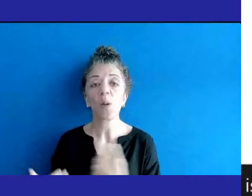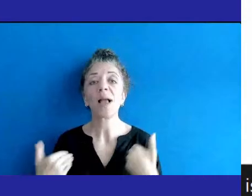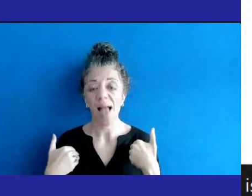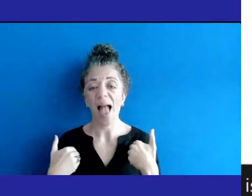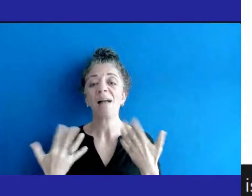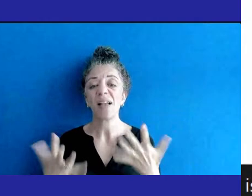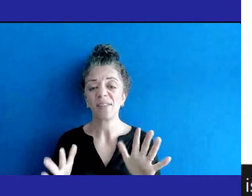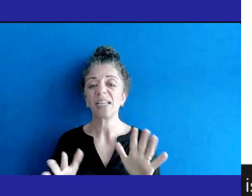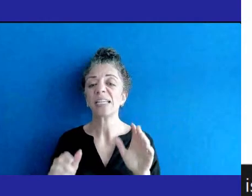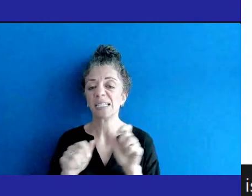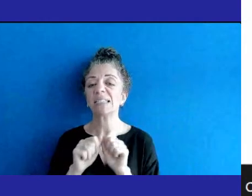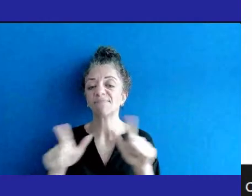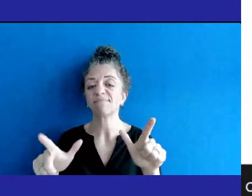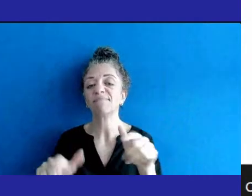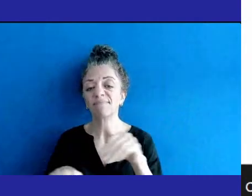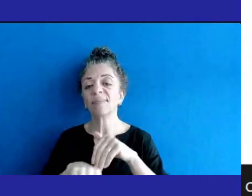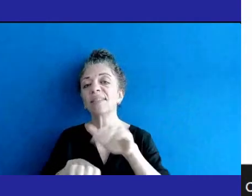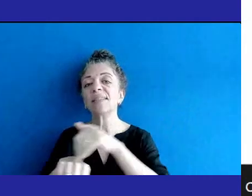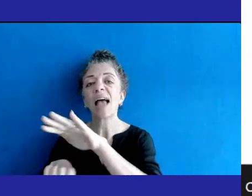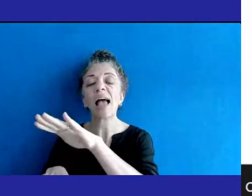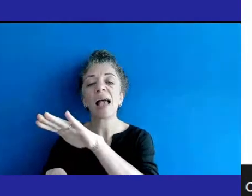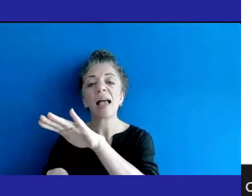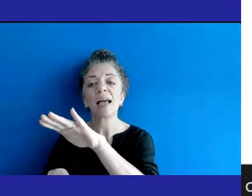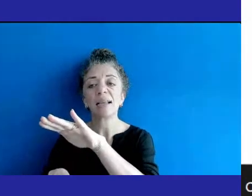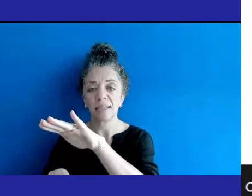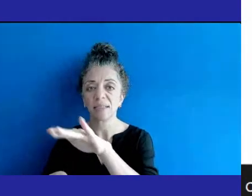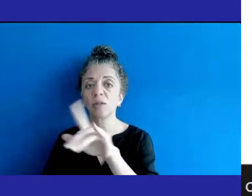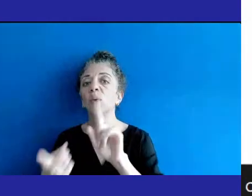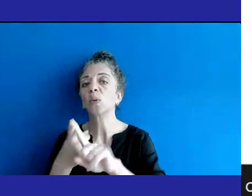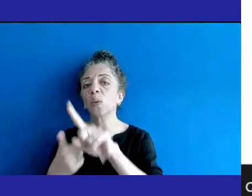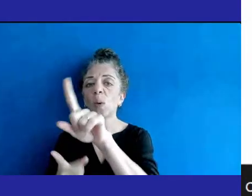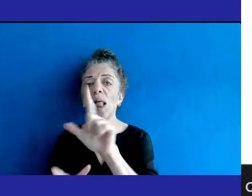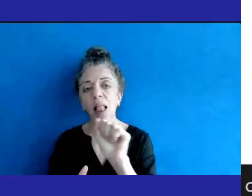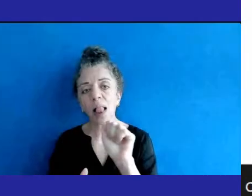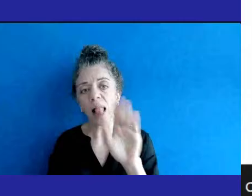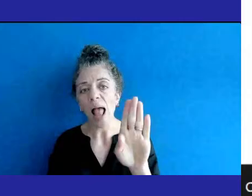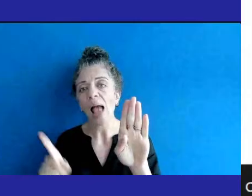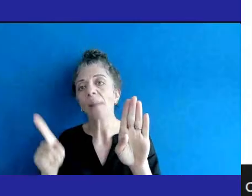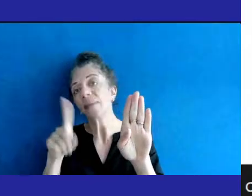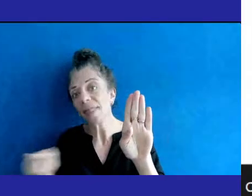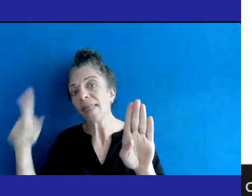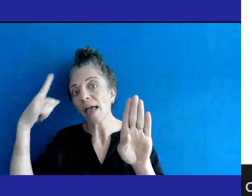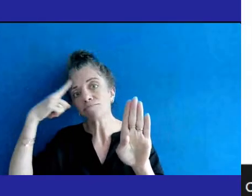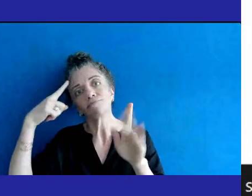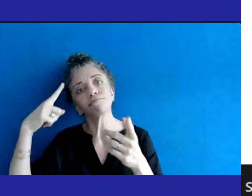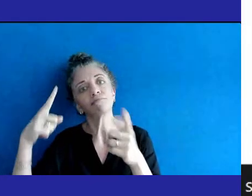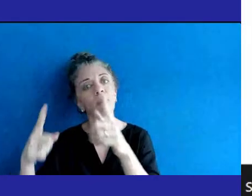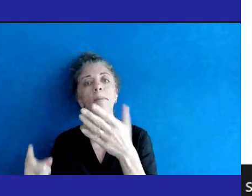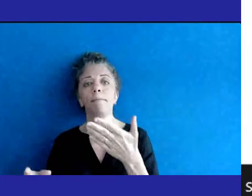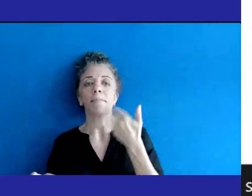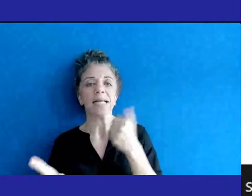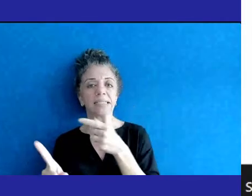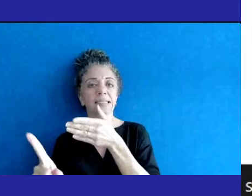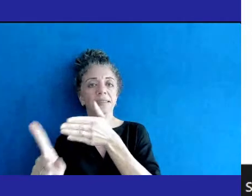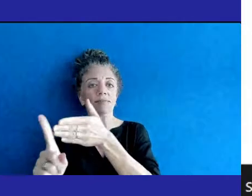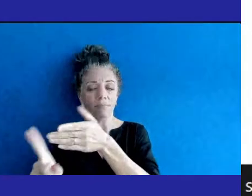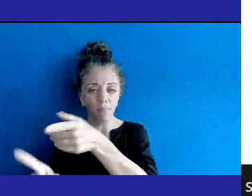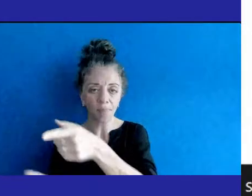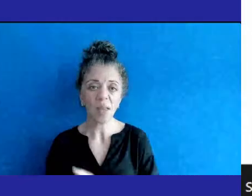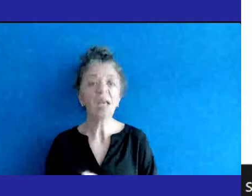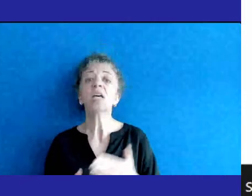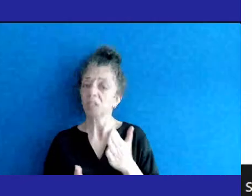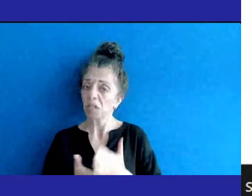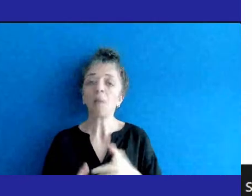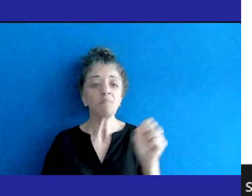specimens to their labs that they think are best for them right now. Some of them to close proximity, some of them are